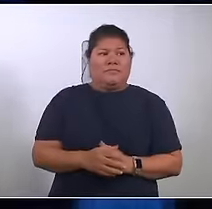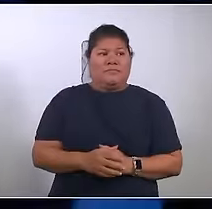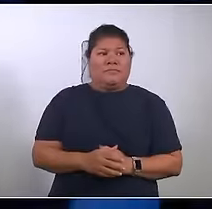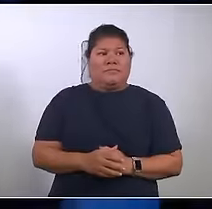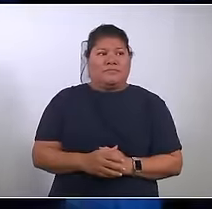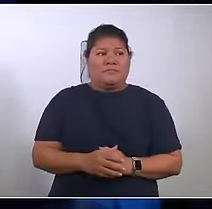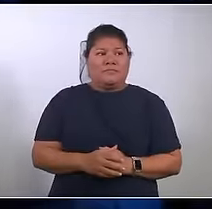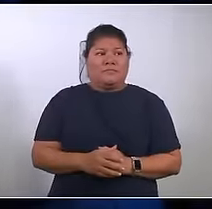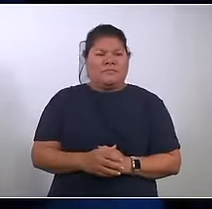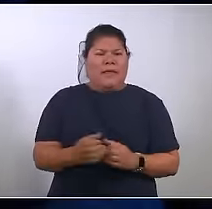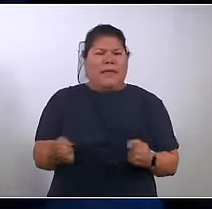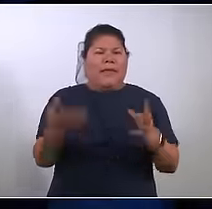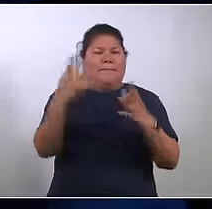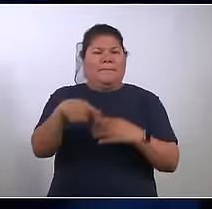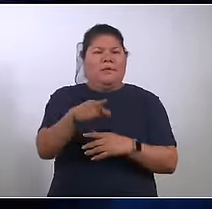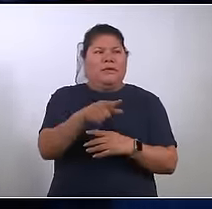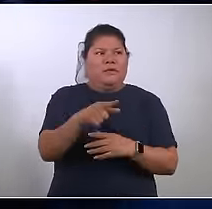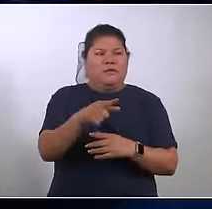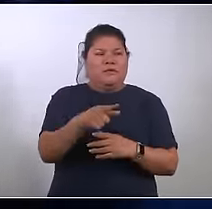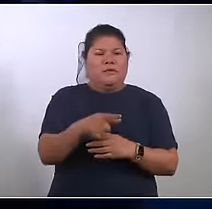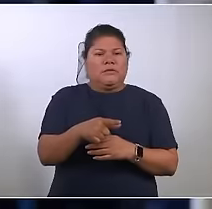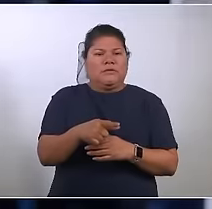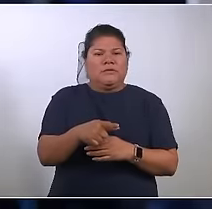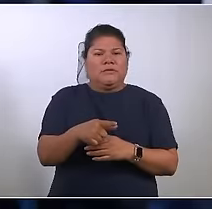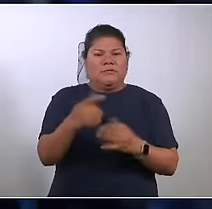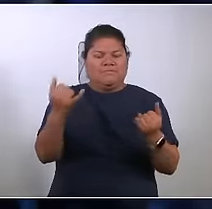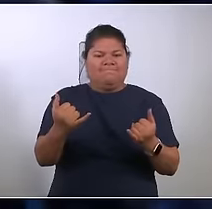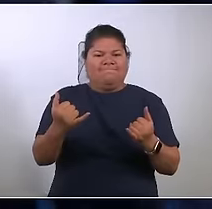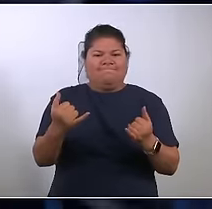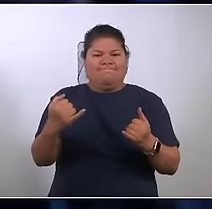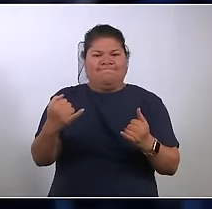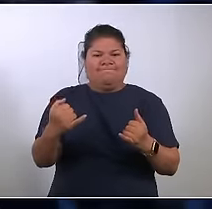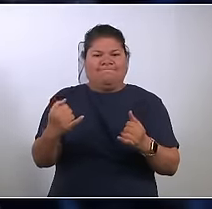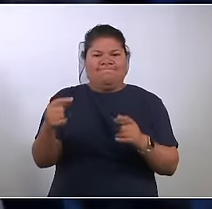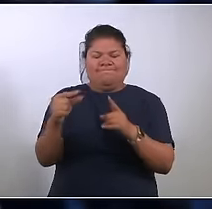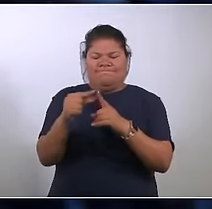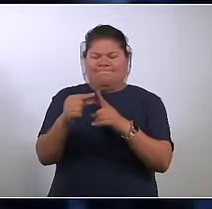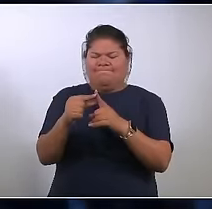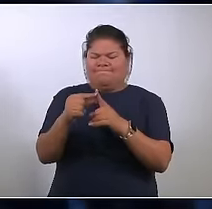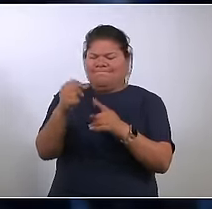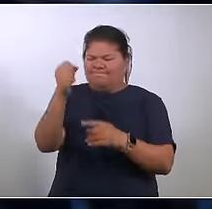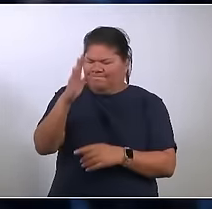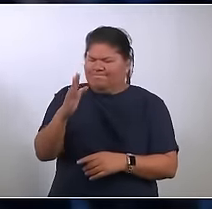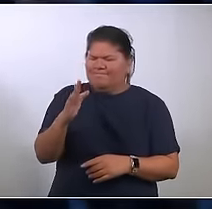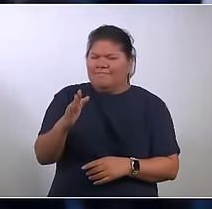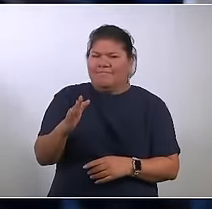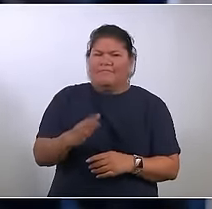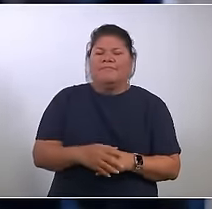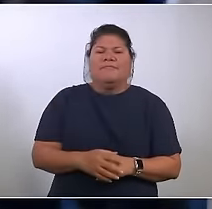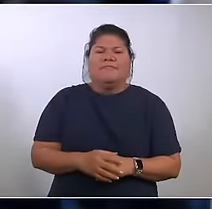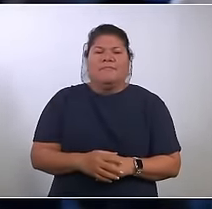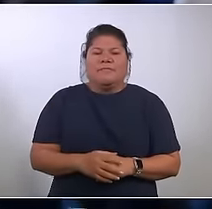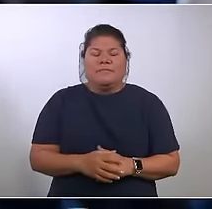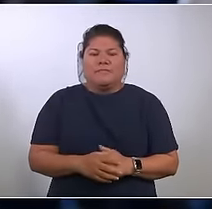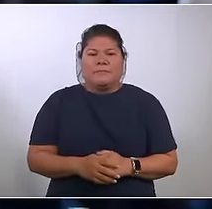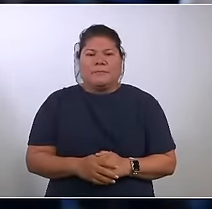palabra de Dios. How many of you would just tell me right now? This is word from God. Esta es palabra de